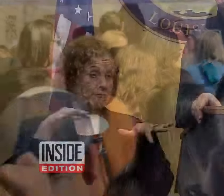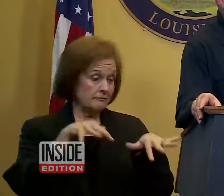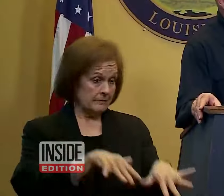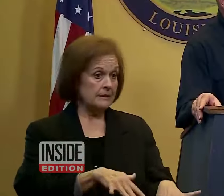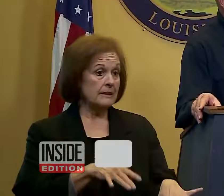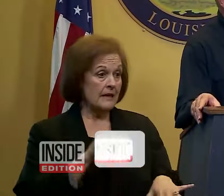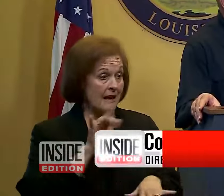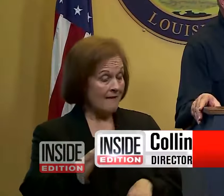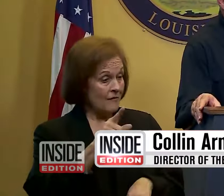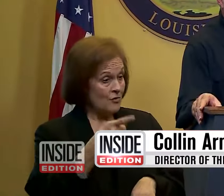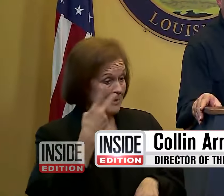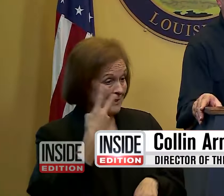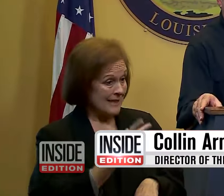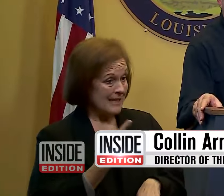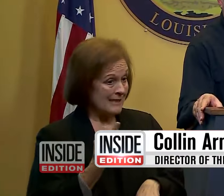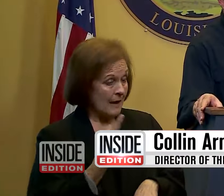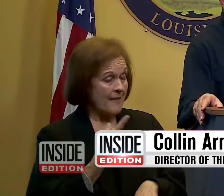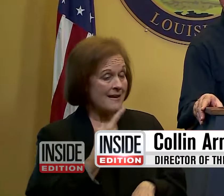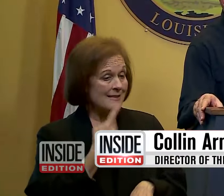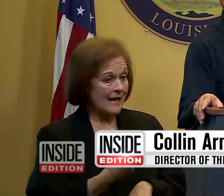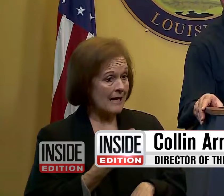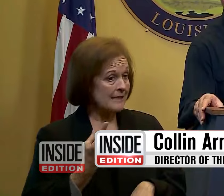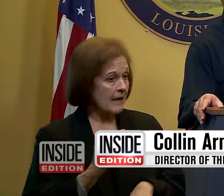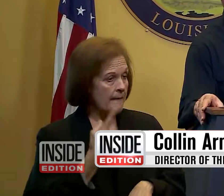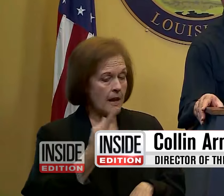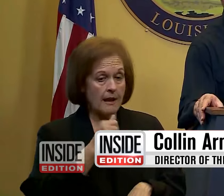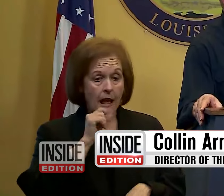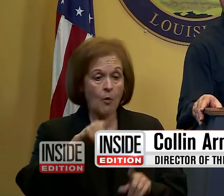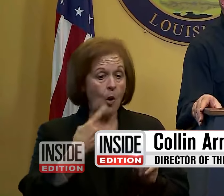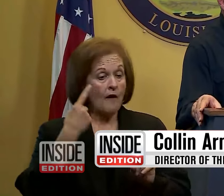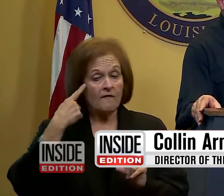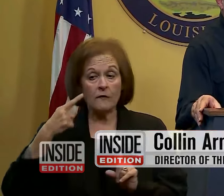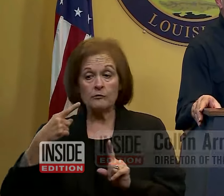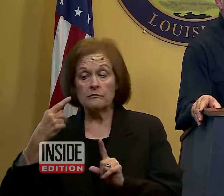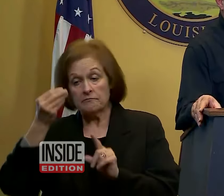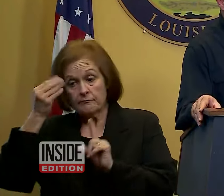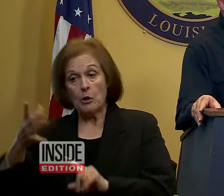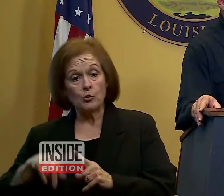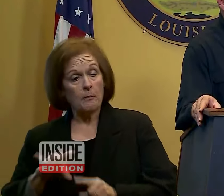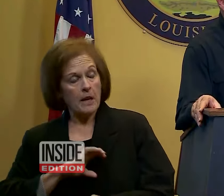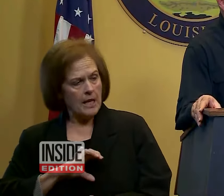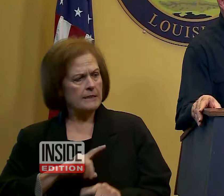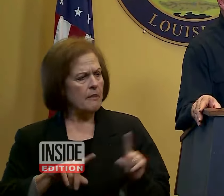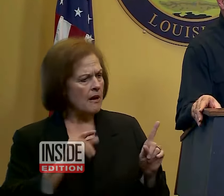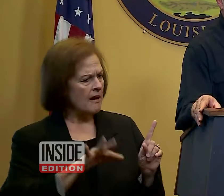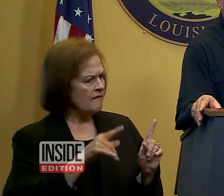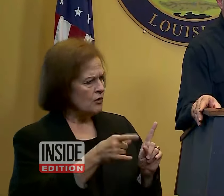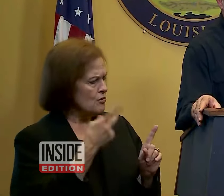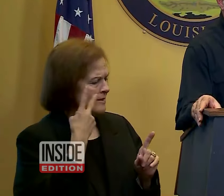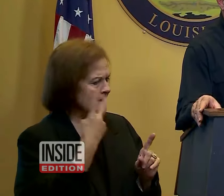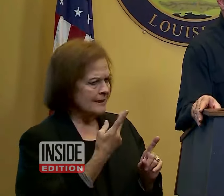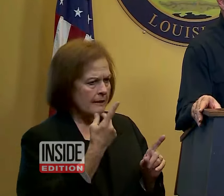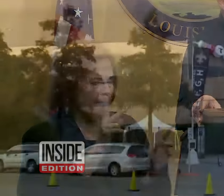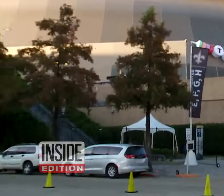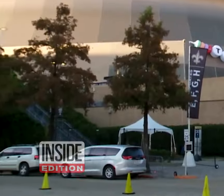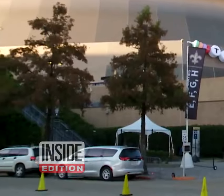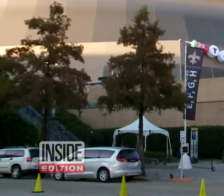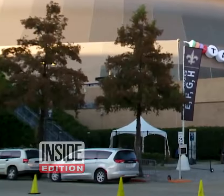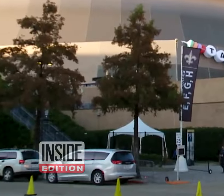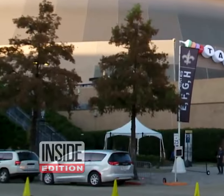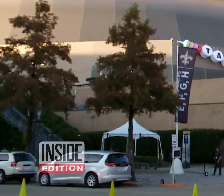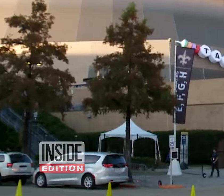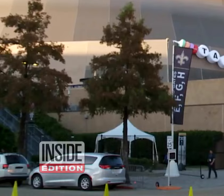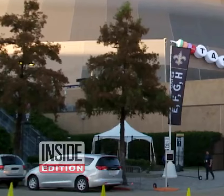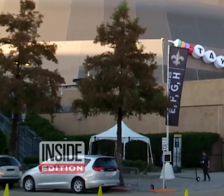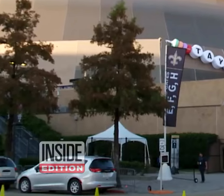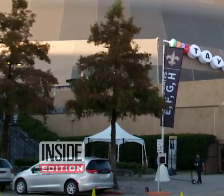tight. If you see something, say something. Not just to a public safety official, but anyone you see, you know, working for the city of New Orleans. Check out